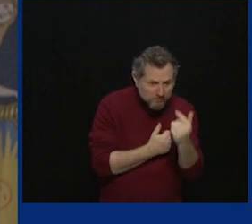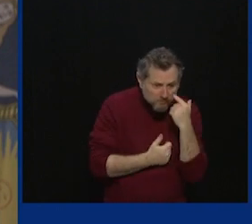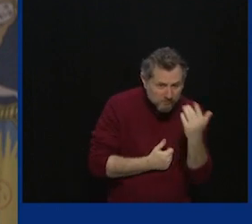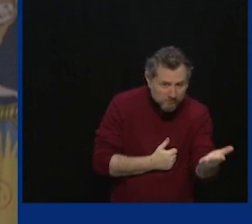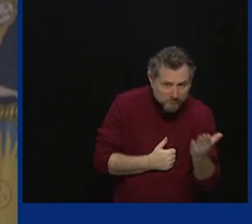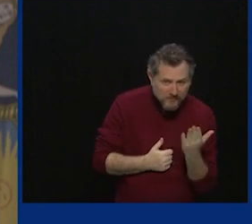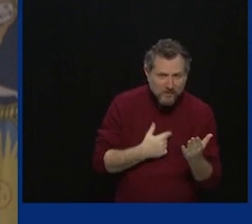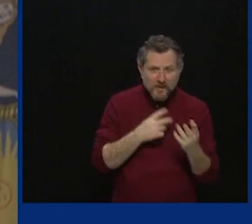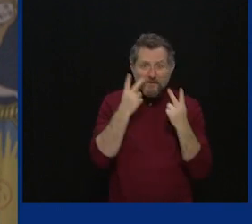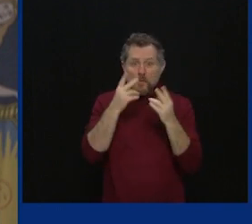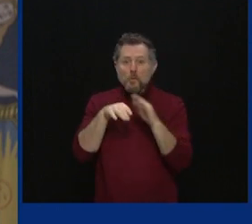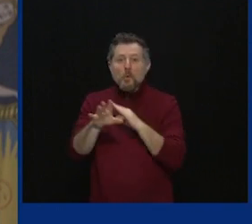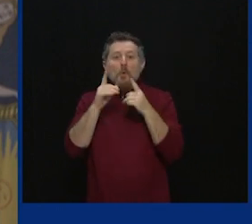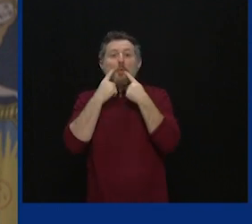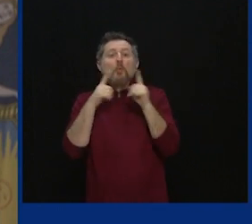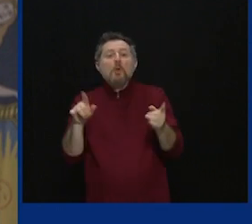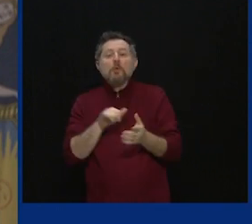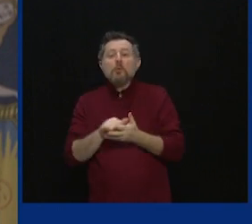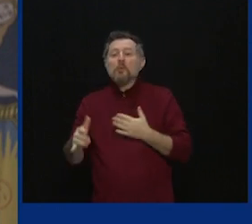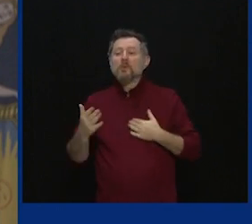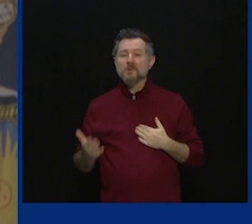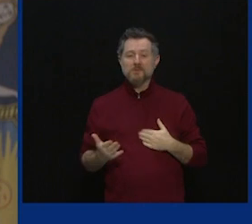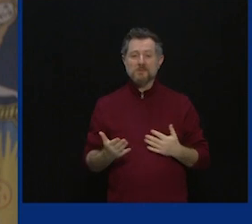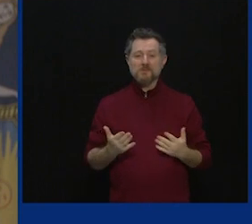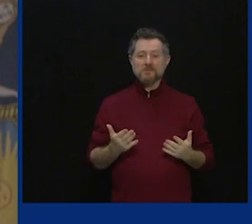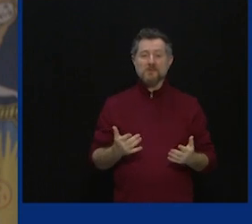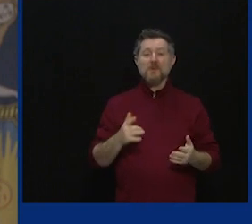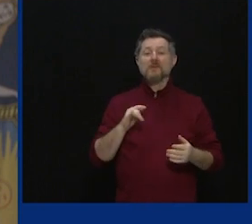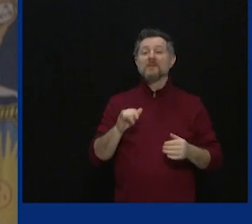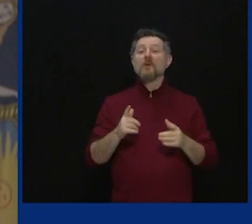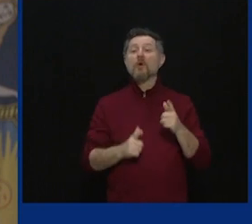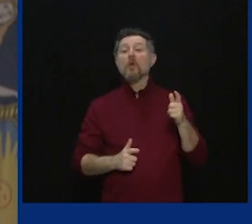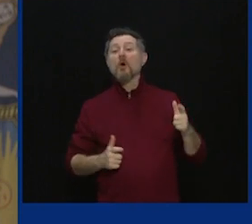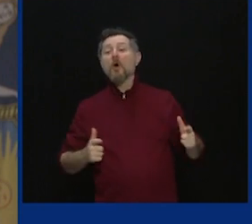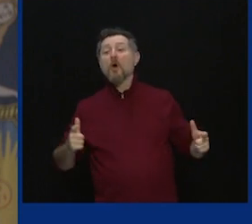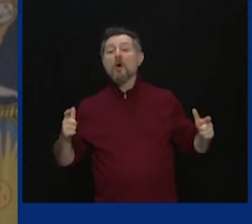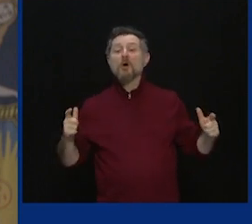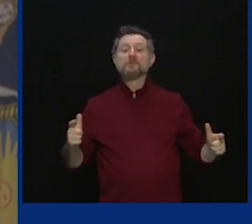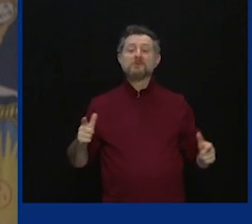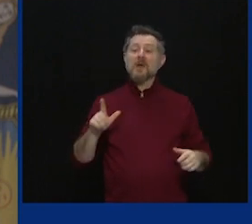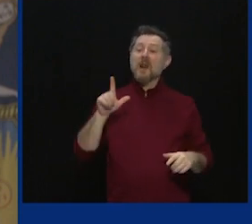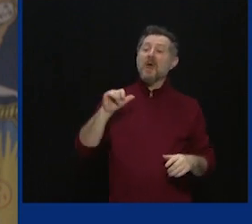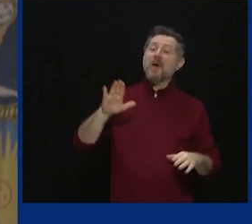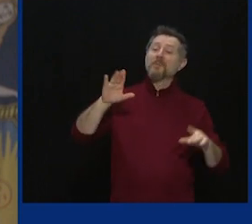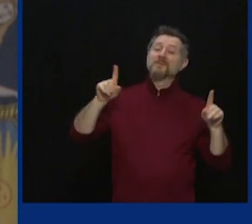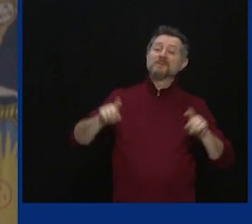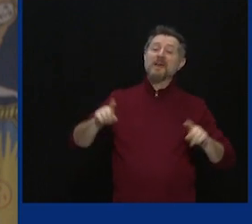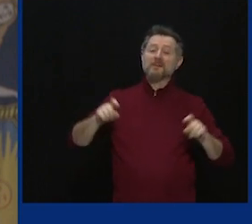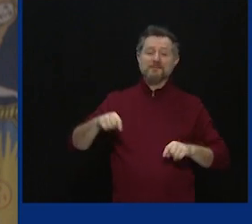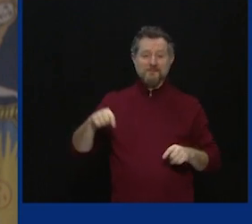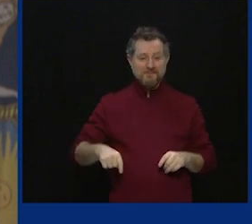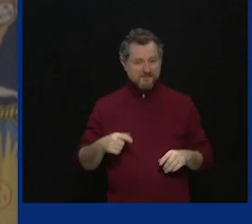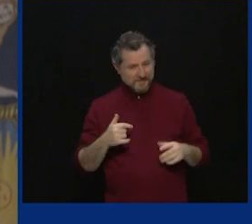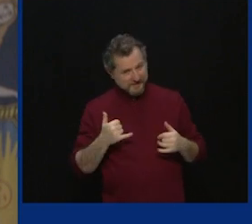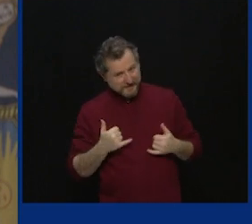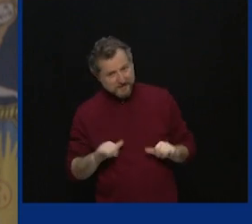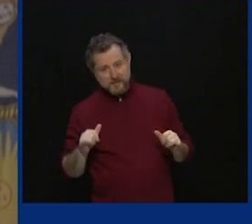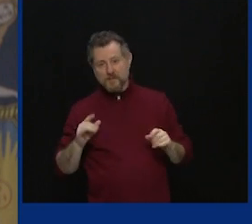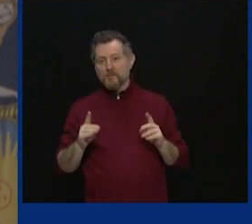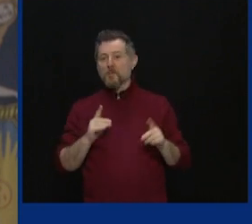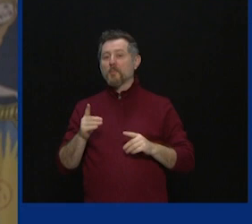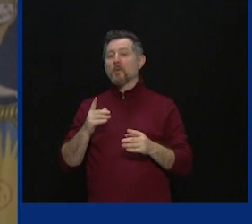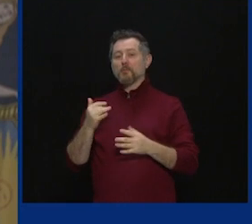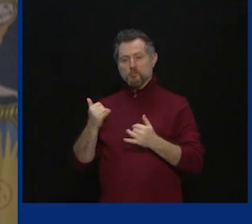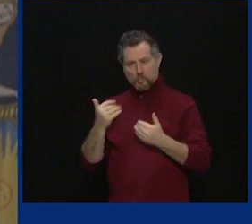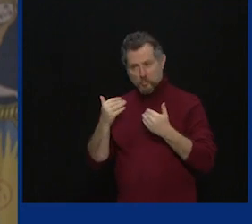York City. This was a very large laboratory on this concept of whether people will still go out. Will they still go to concert venues? Will they